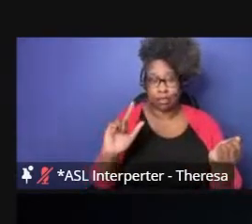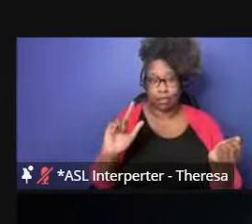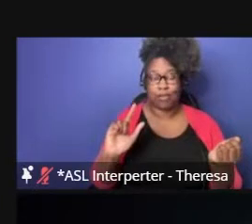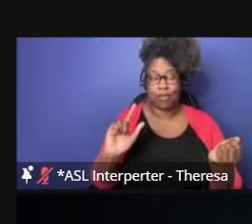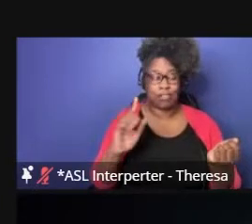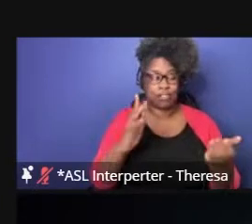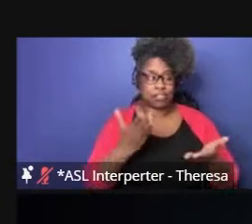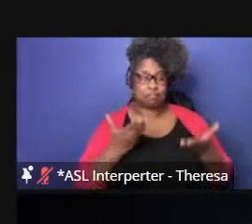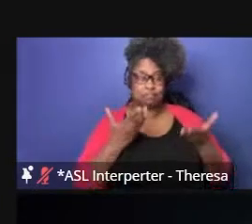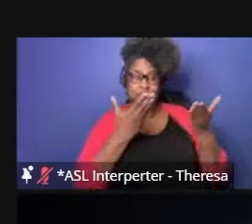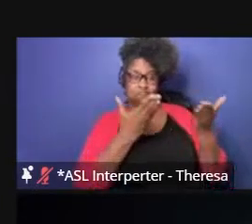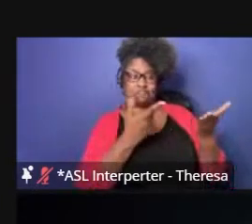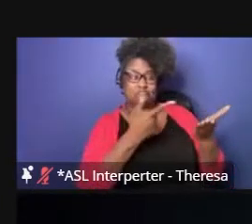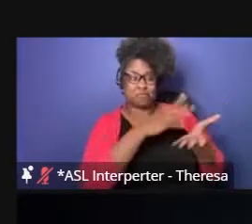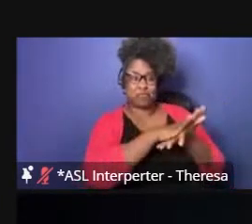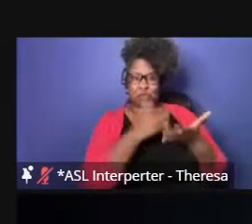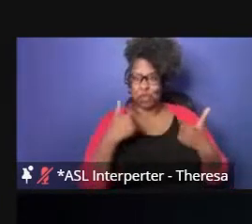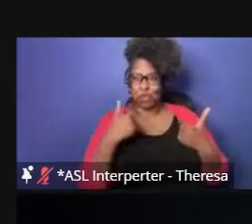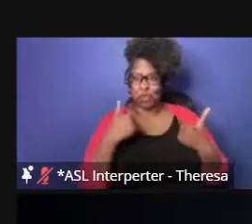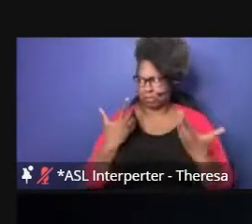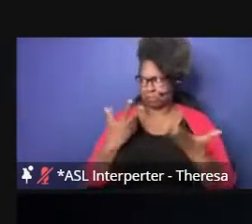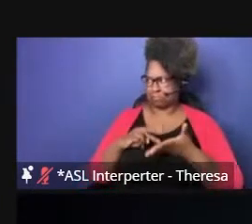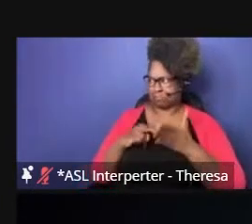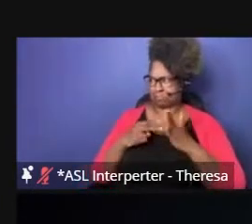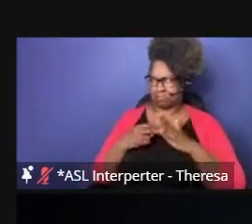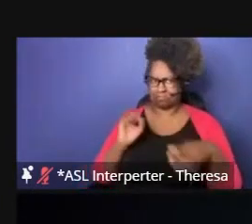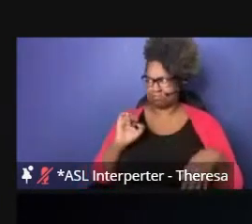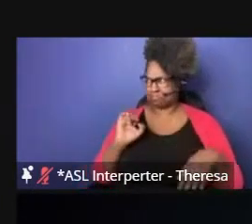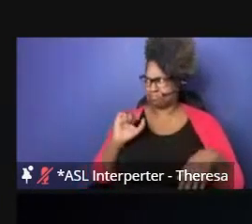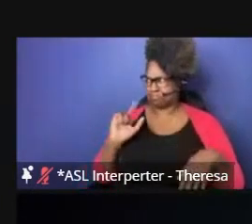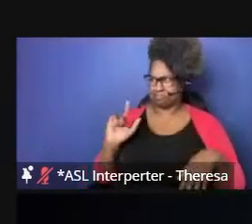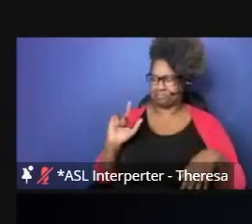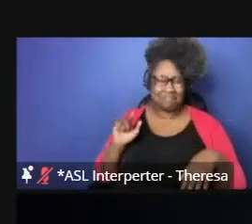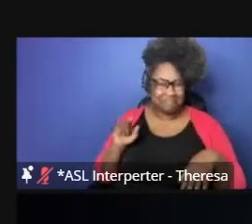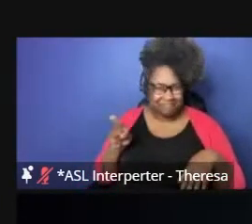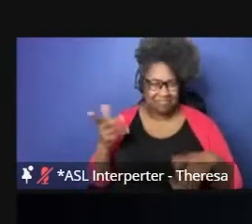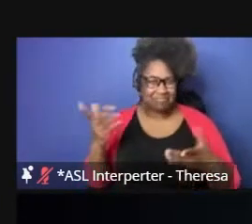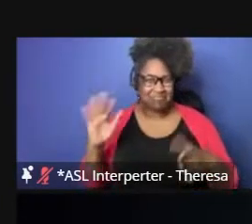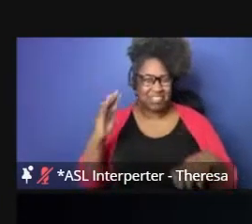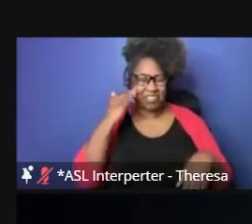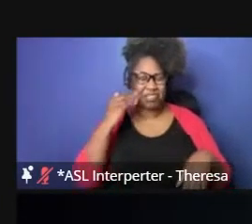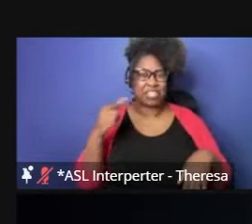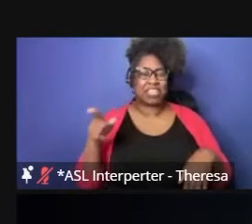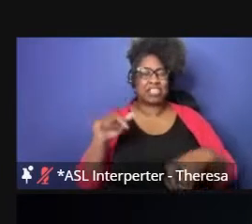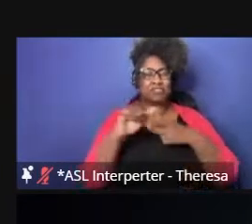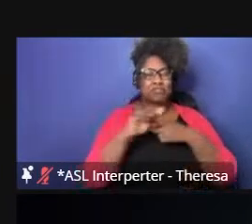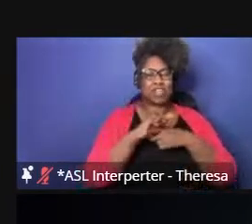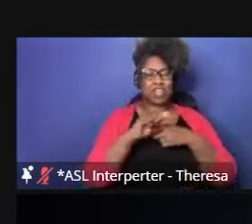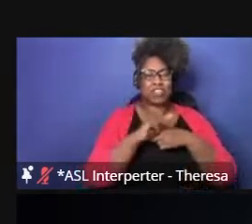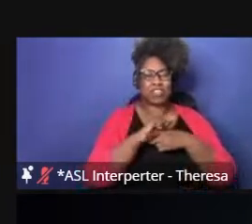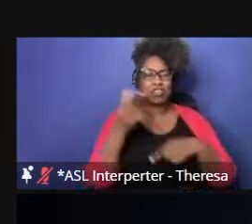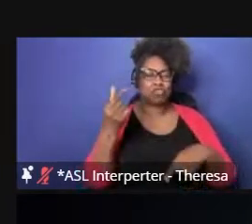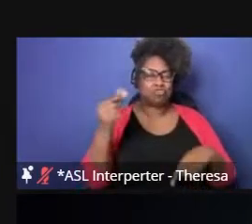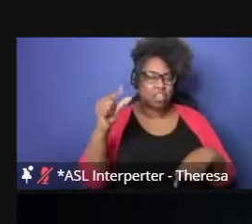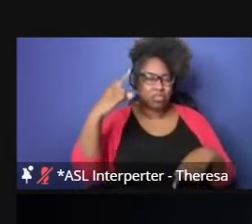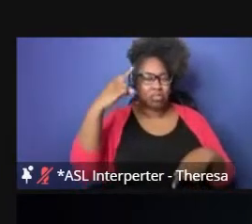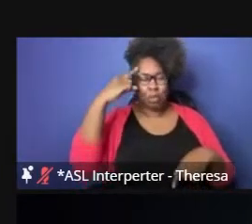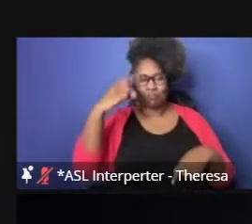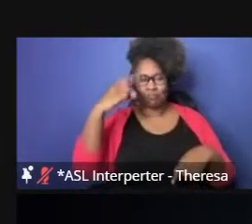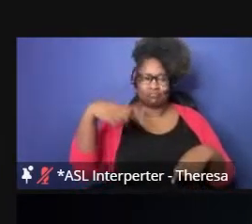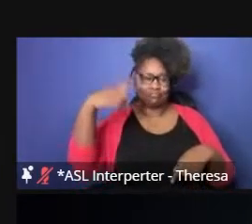what SEL was. So, but she's a trainer in Green Dot, mental health first aid,